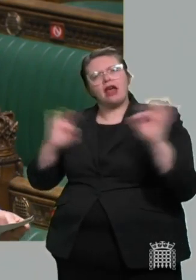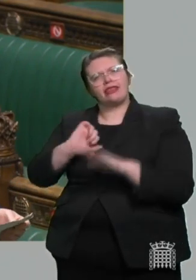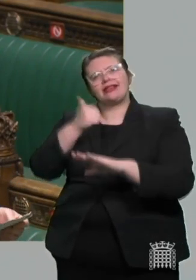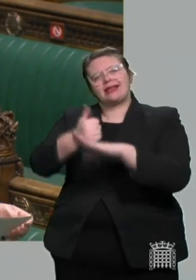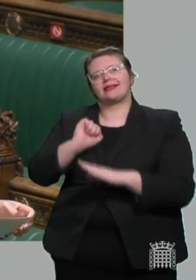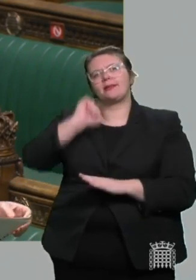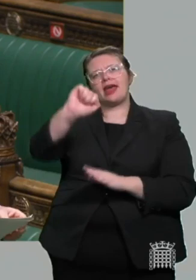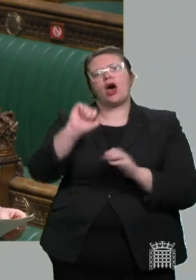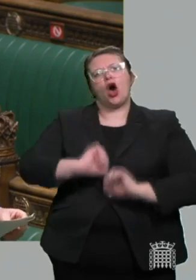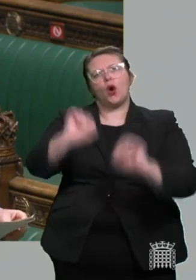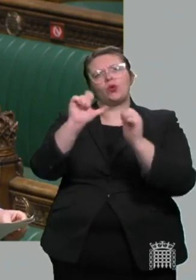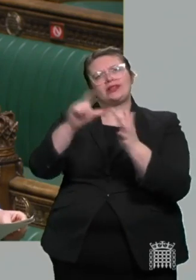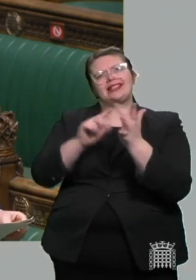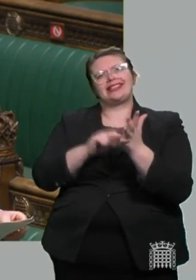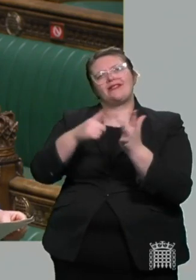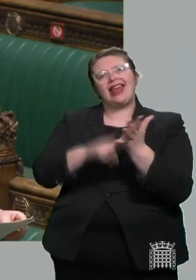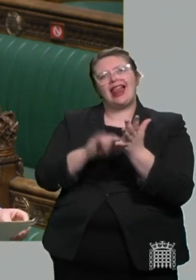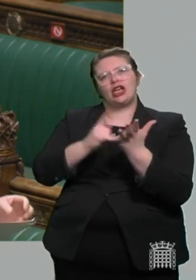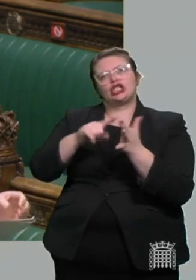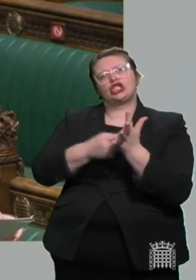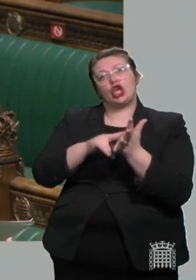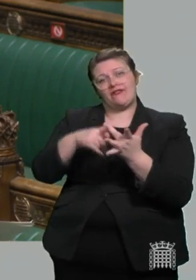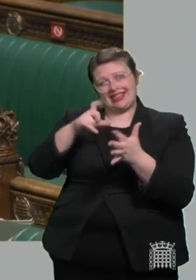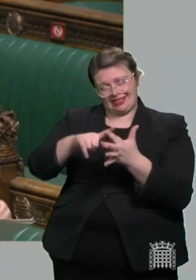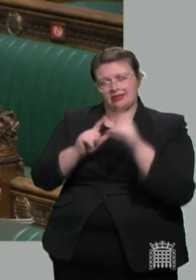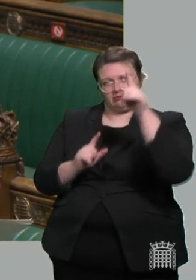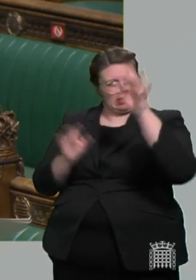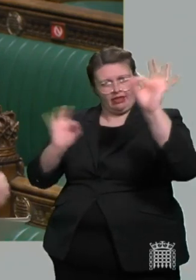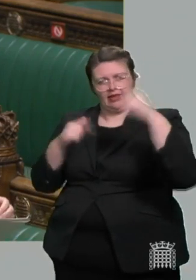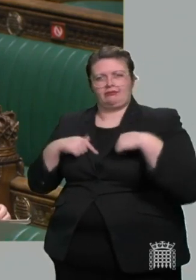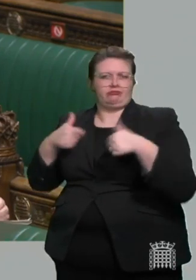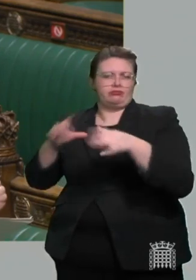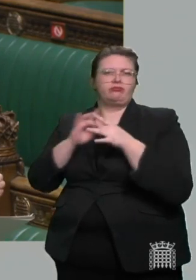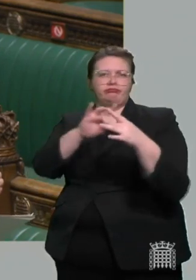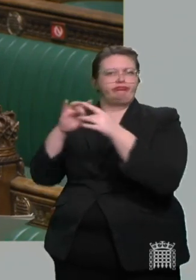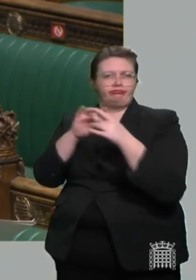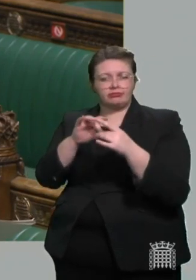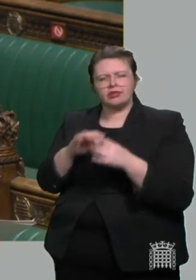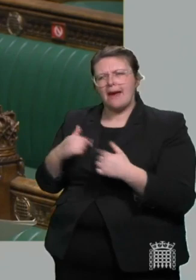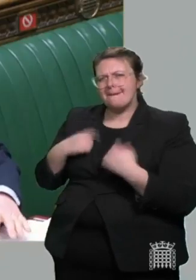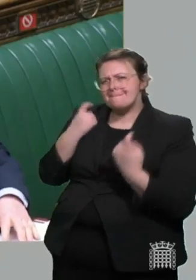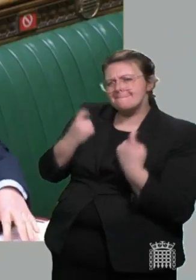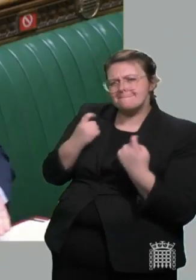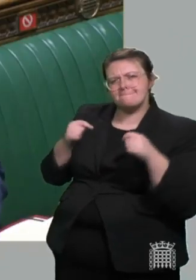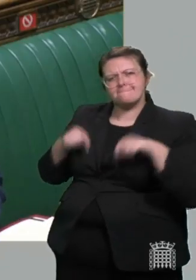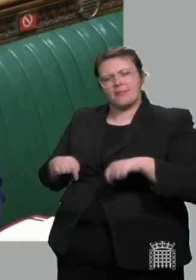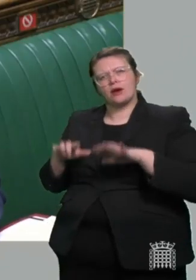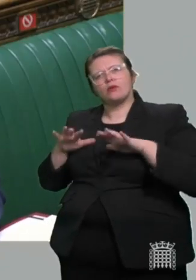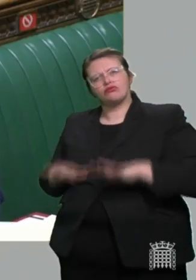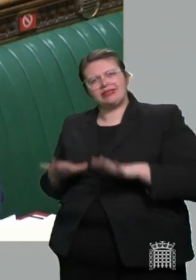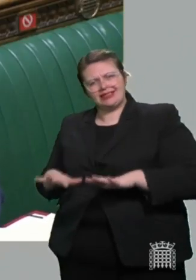Given the turmoil in Scottish politics, will he then confirm that any civil servants who feel pressurised to behave